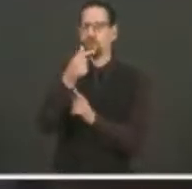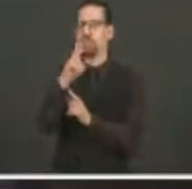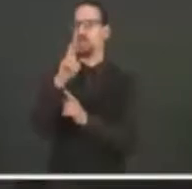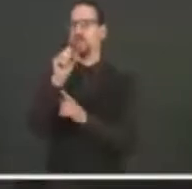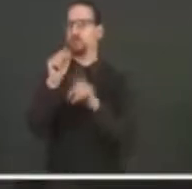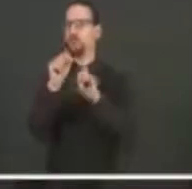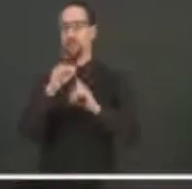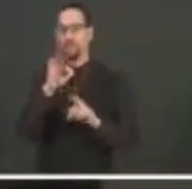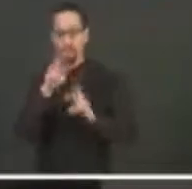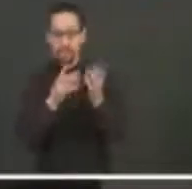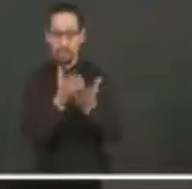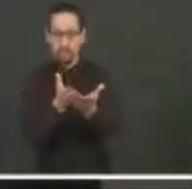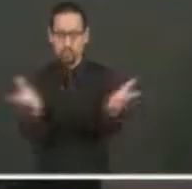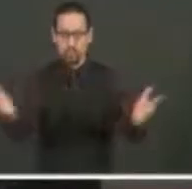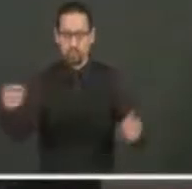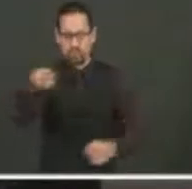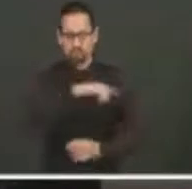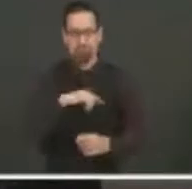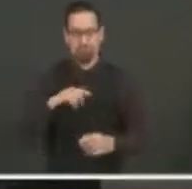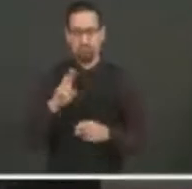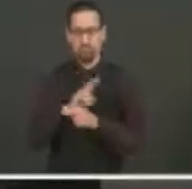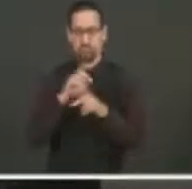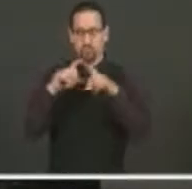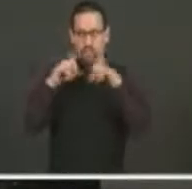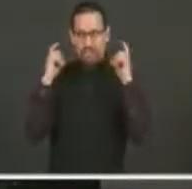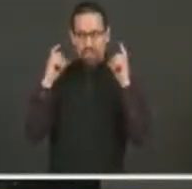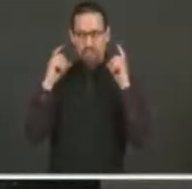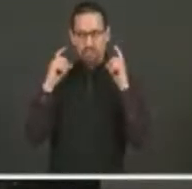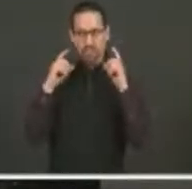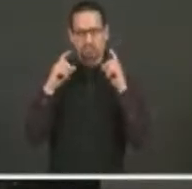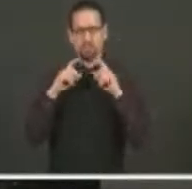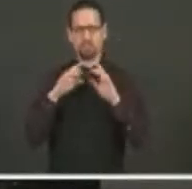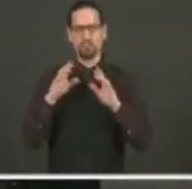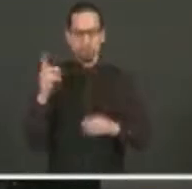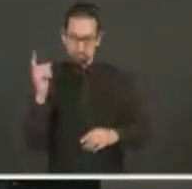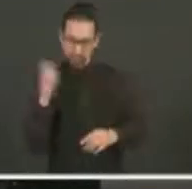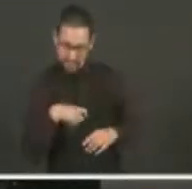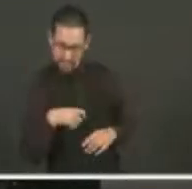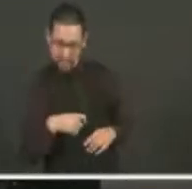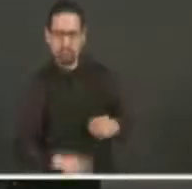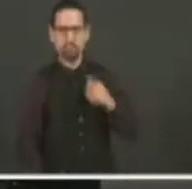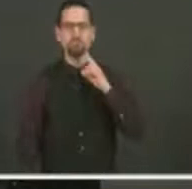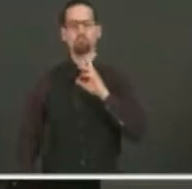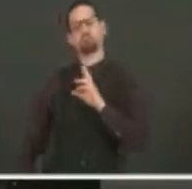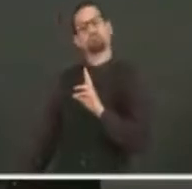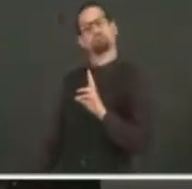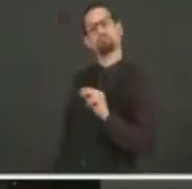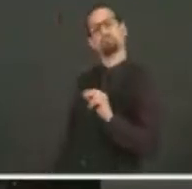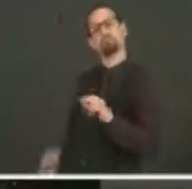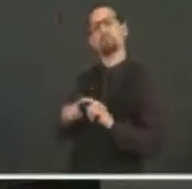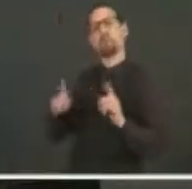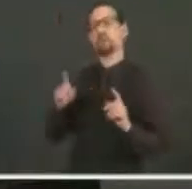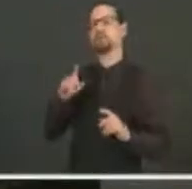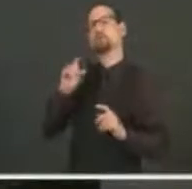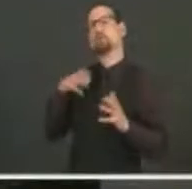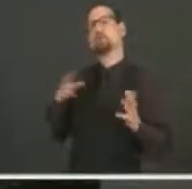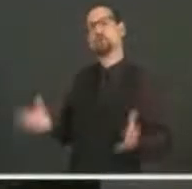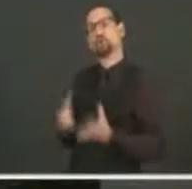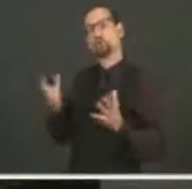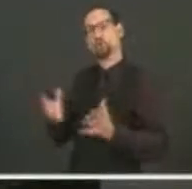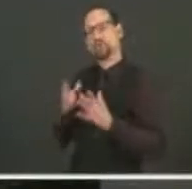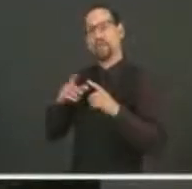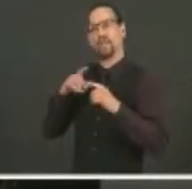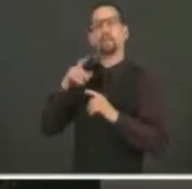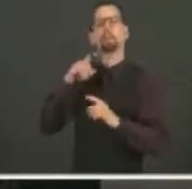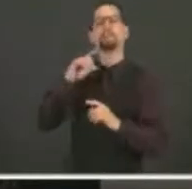Right? Always encourage it, but you don't have to. And just to clarify on the school mask wearing, again, for high school students within 6